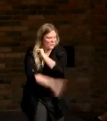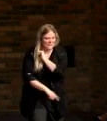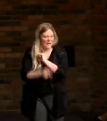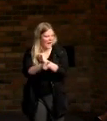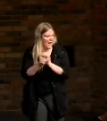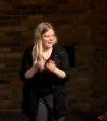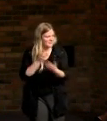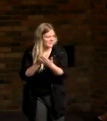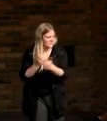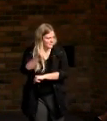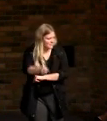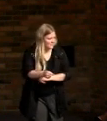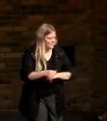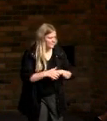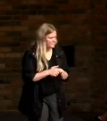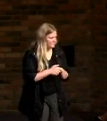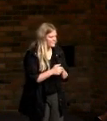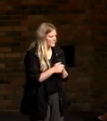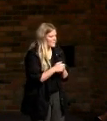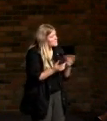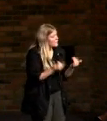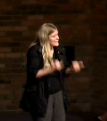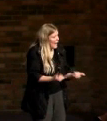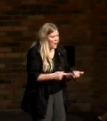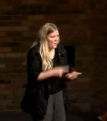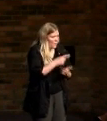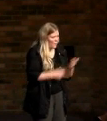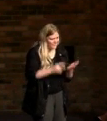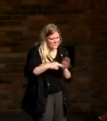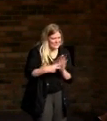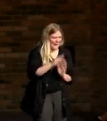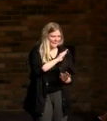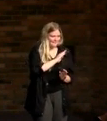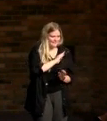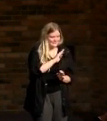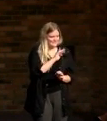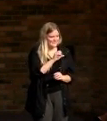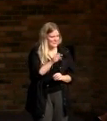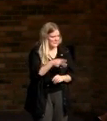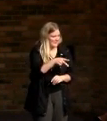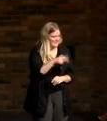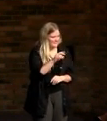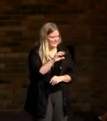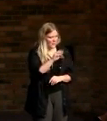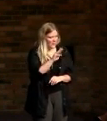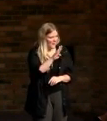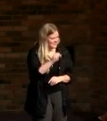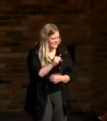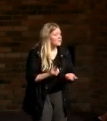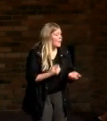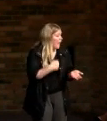mouth of. What are you saying today, Bishop Combs? I am saying that we're challenged